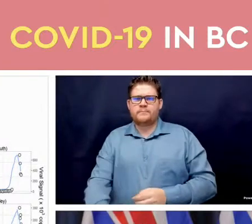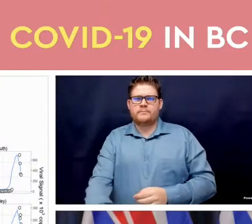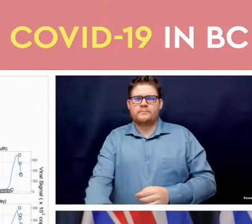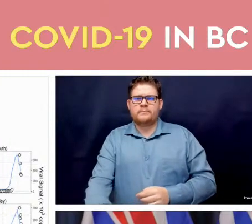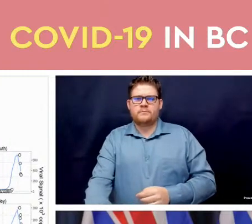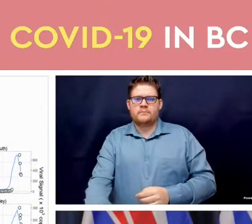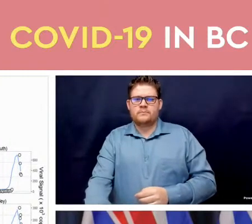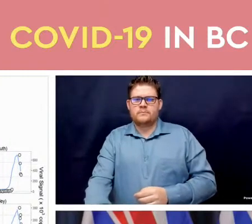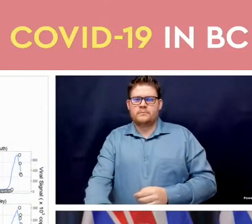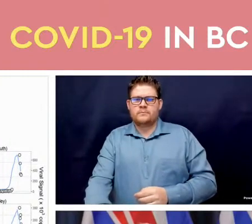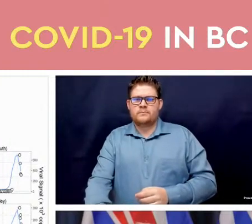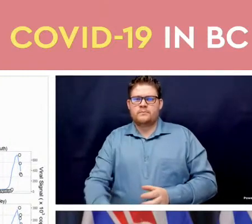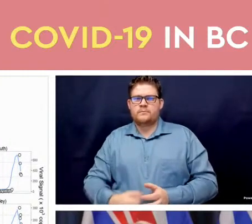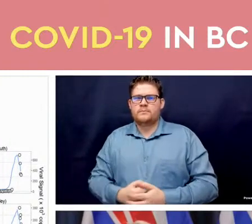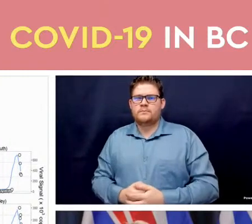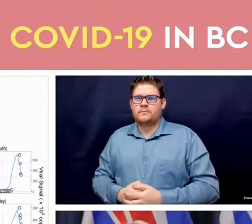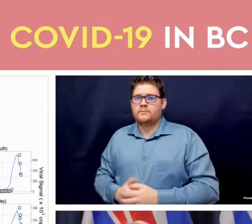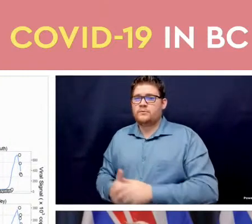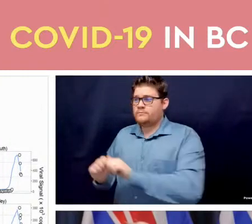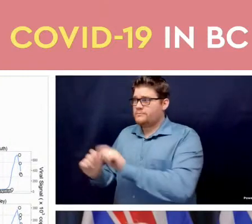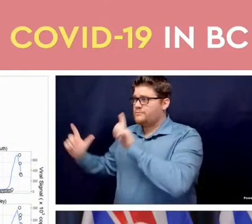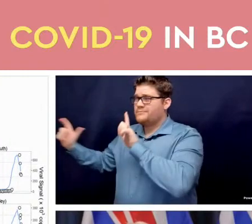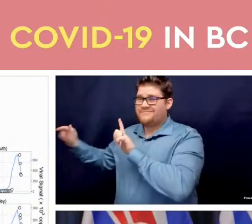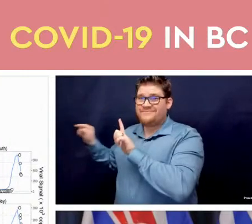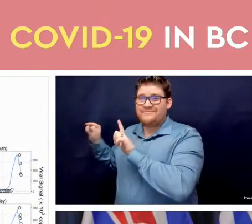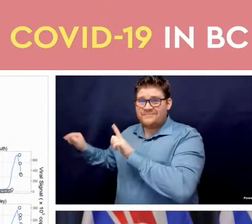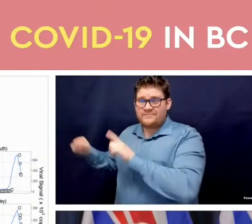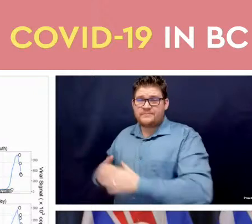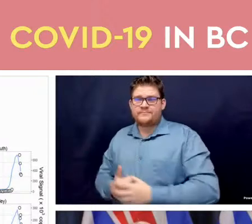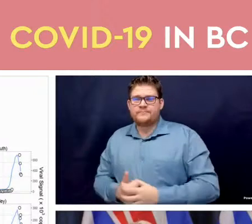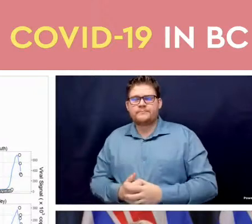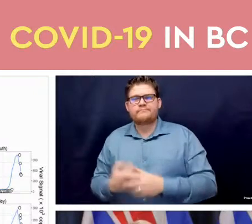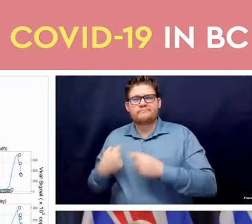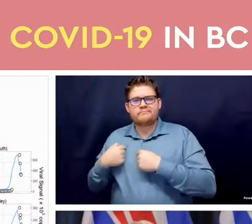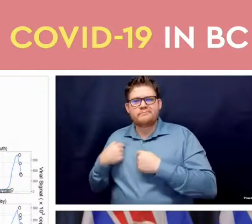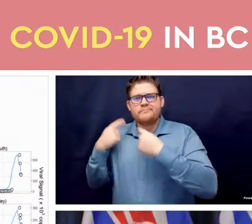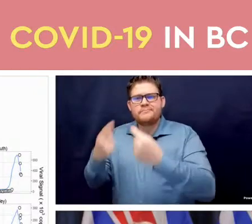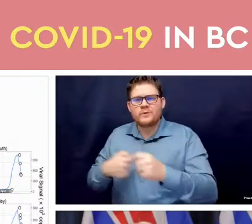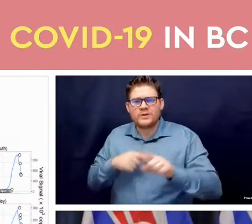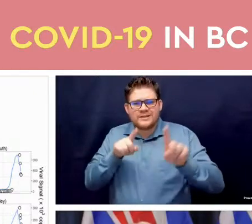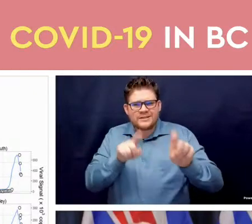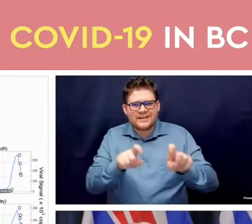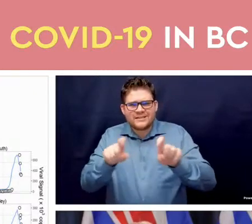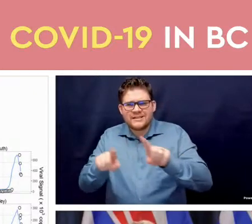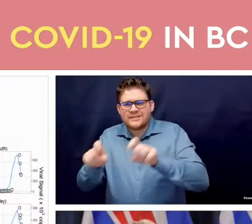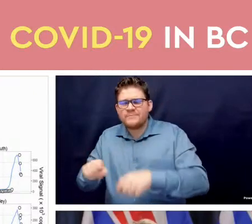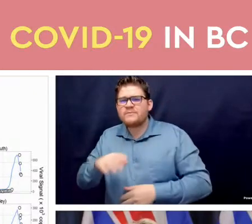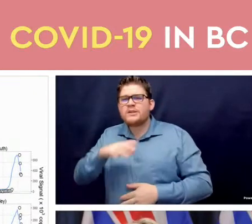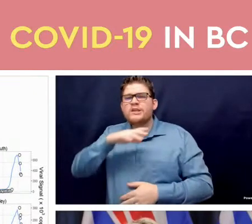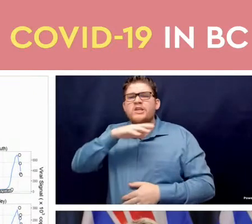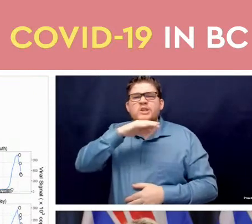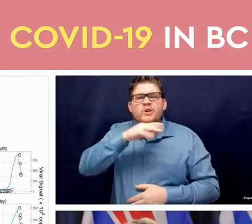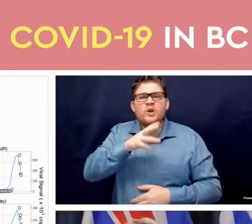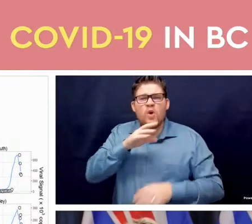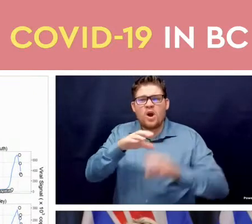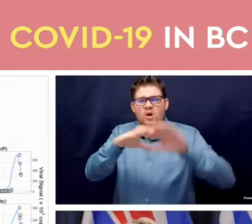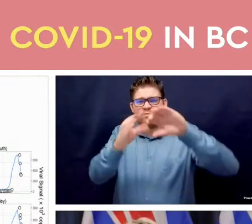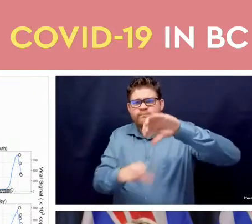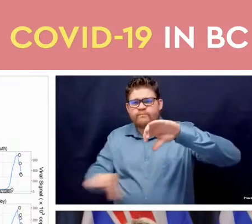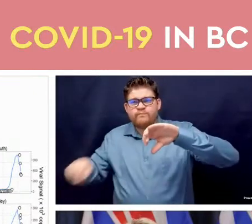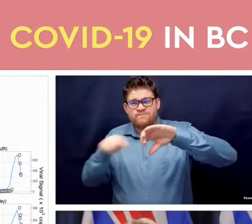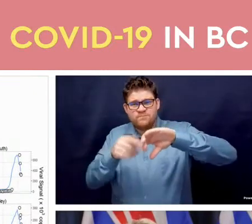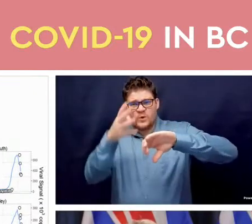surveillance. So when we look at wastewater surveillance, it's not dependent on who gets tested. It really is